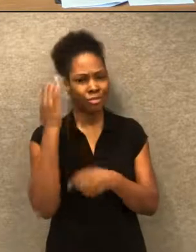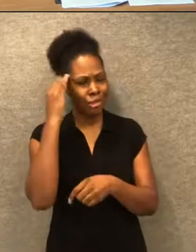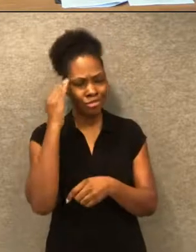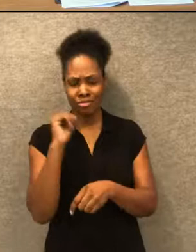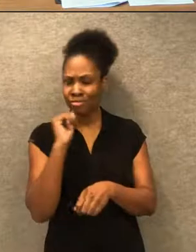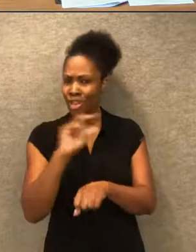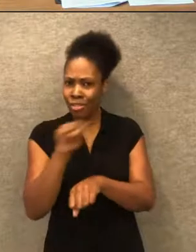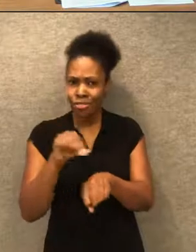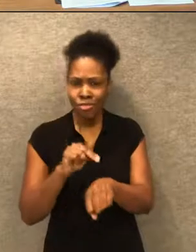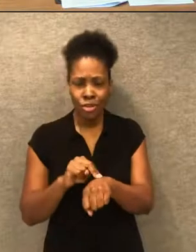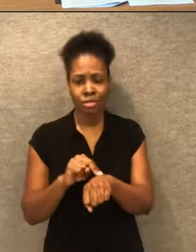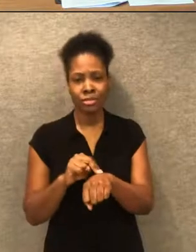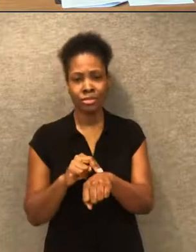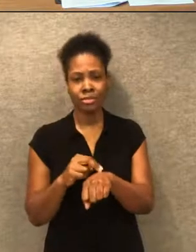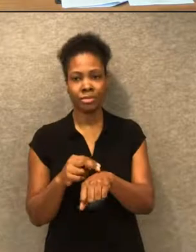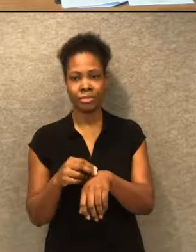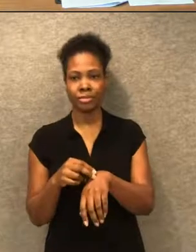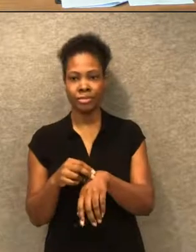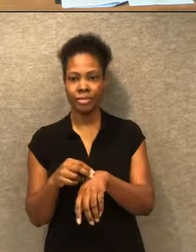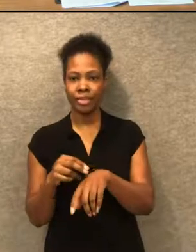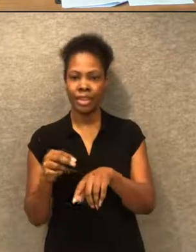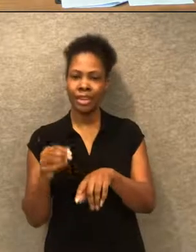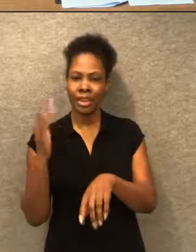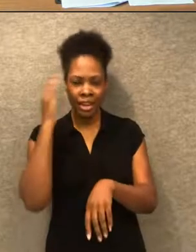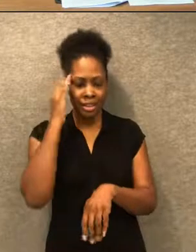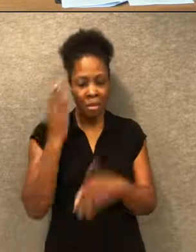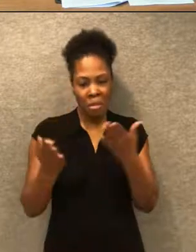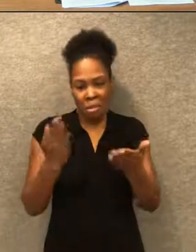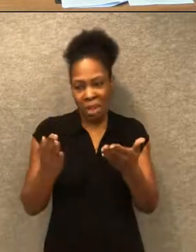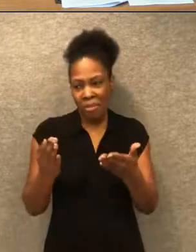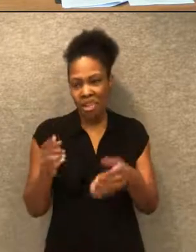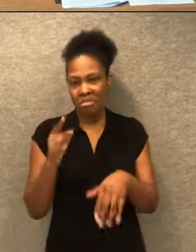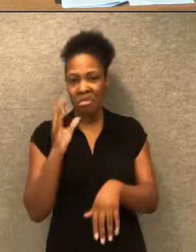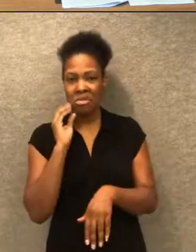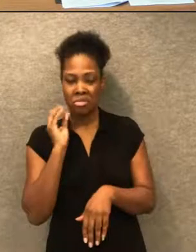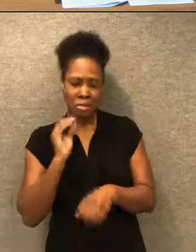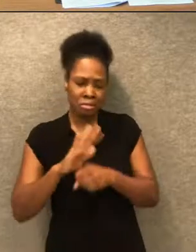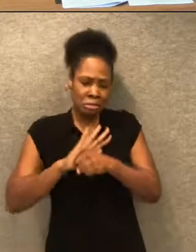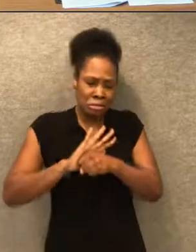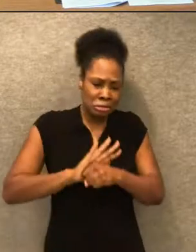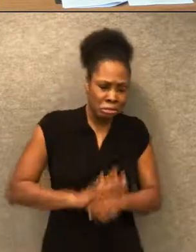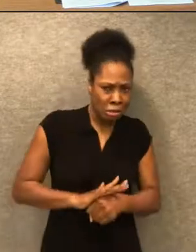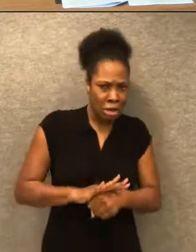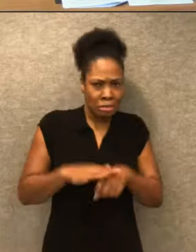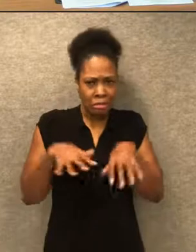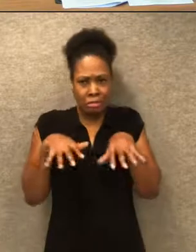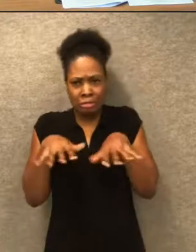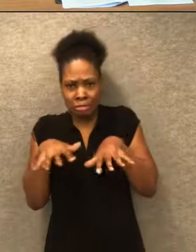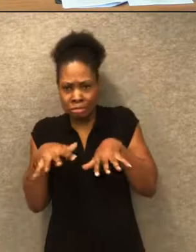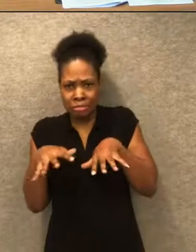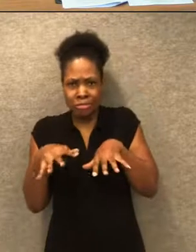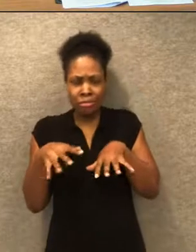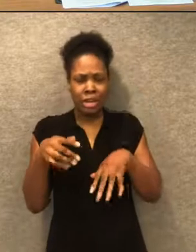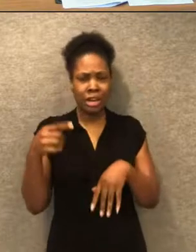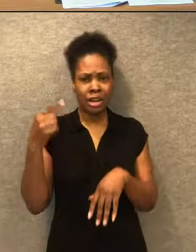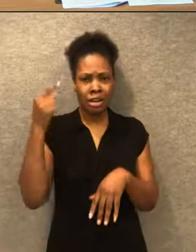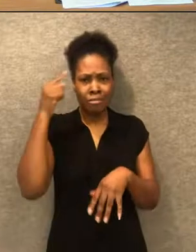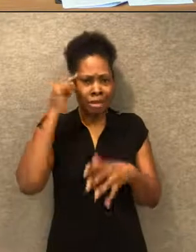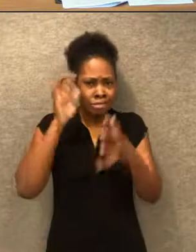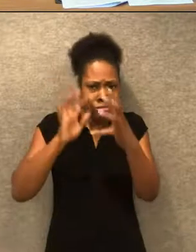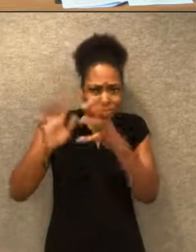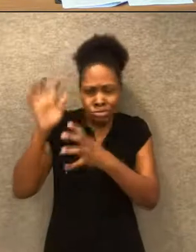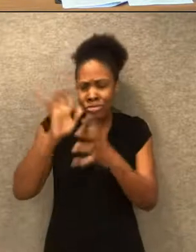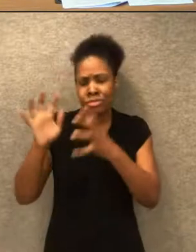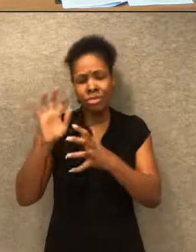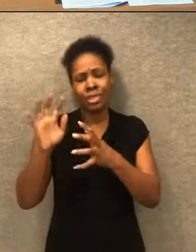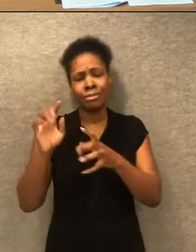probably have experienced some stress, some anxiety, some mental breakdowns. And tonight is going to